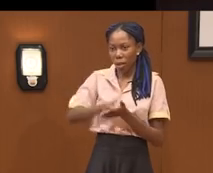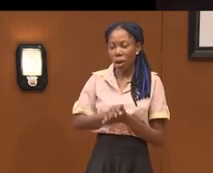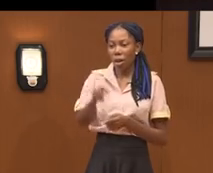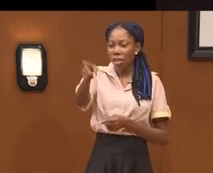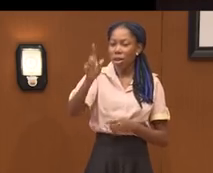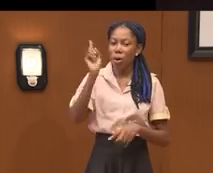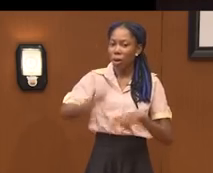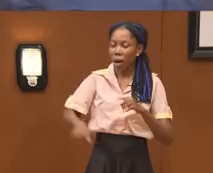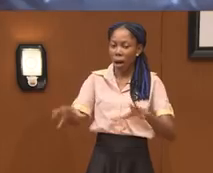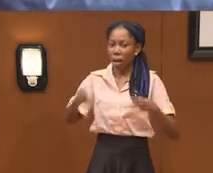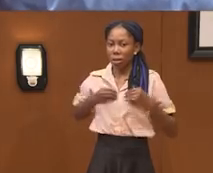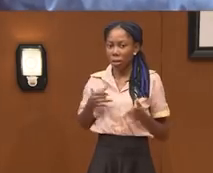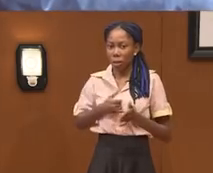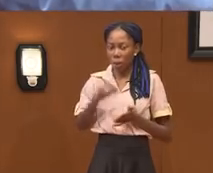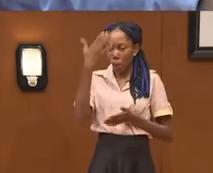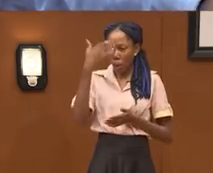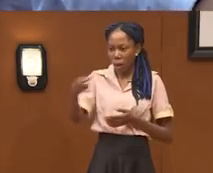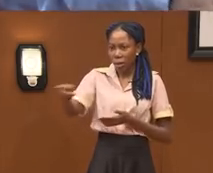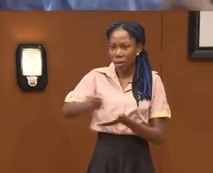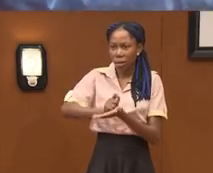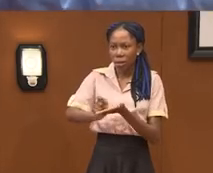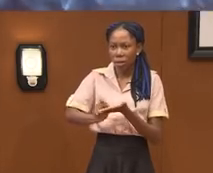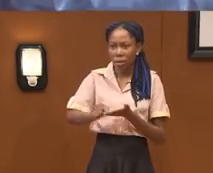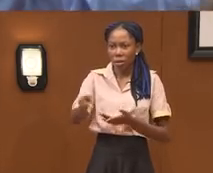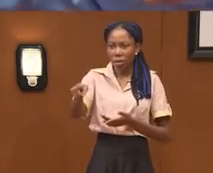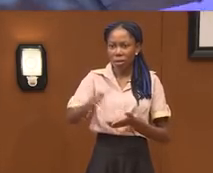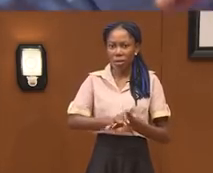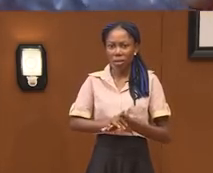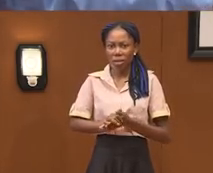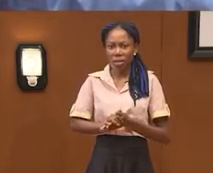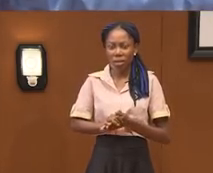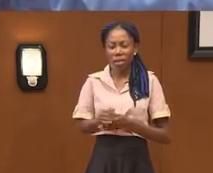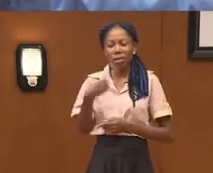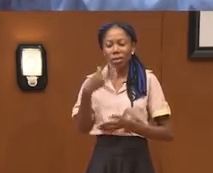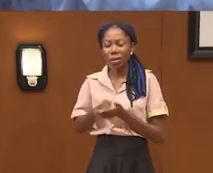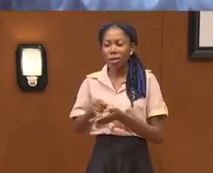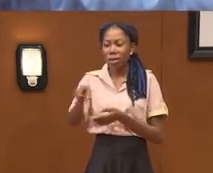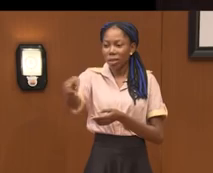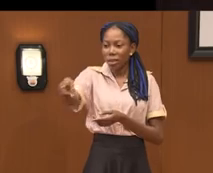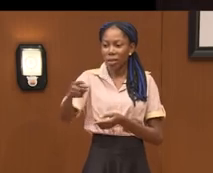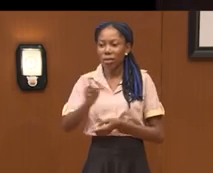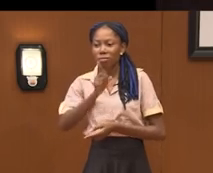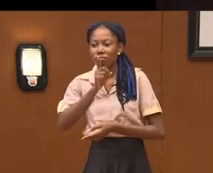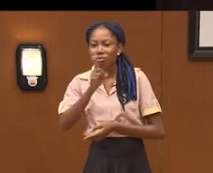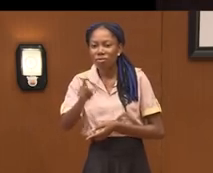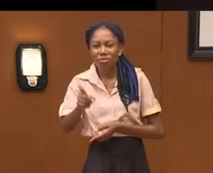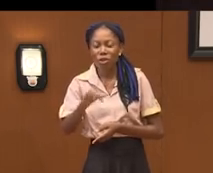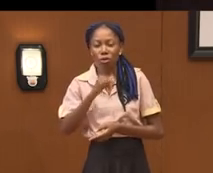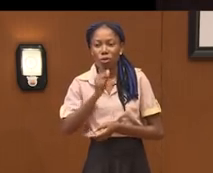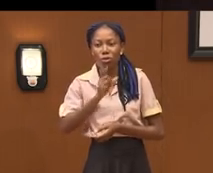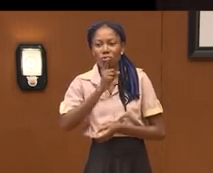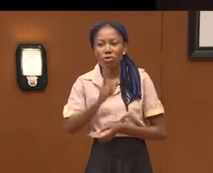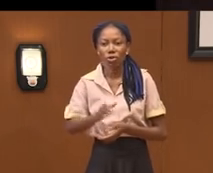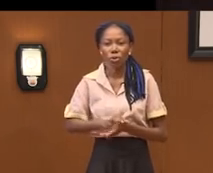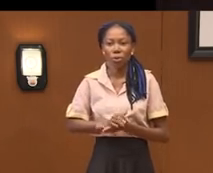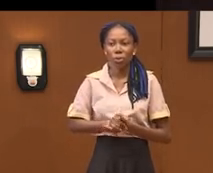lord, is because what you wrote here, I've not been able to look at them, but they are off. Most of them are not true. This is what we accepted with John. This is what we